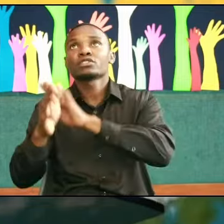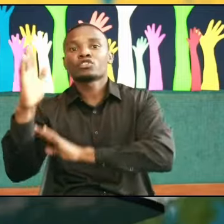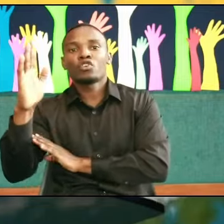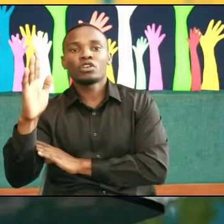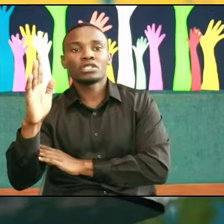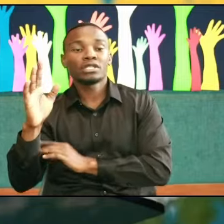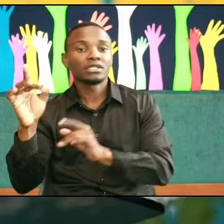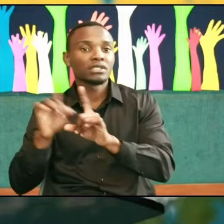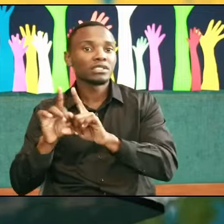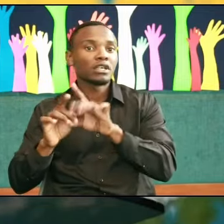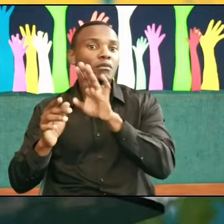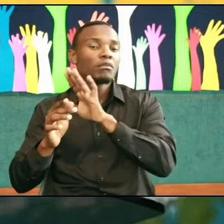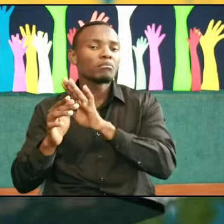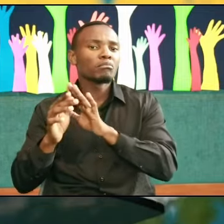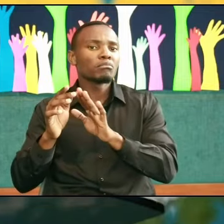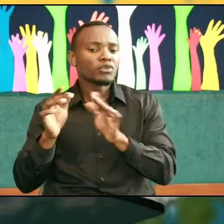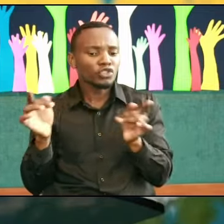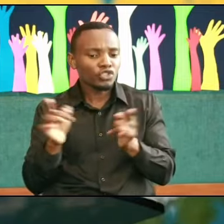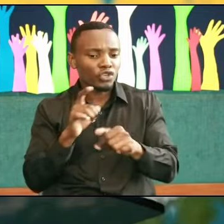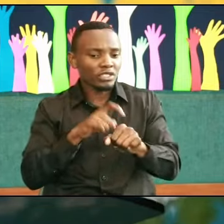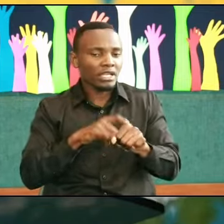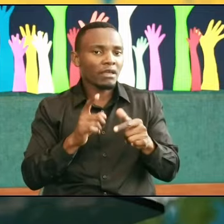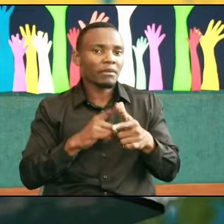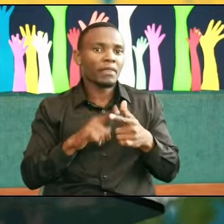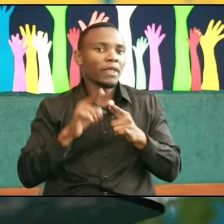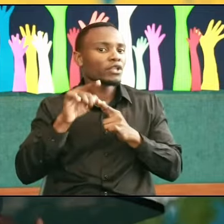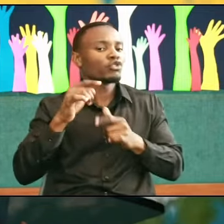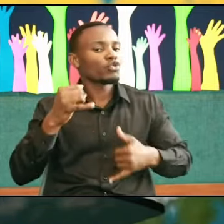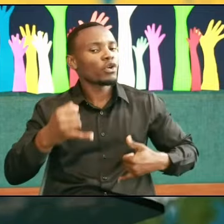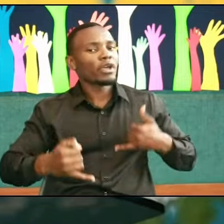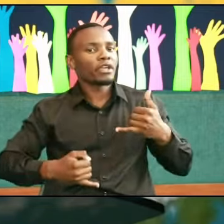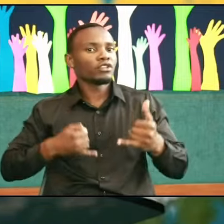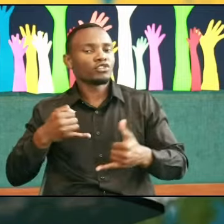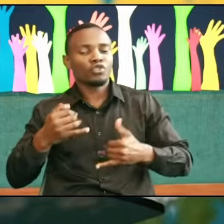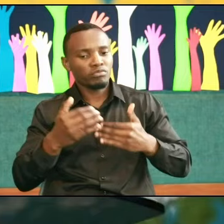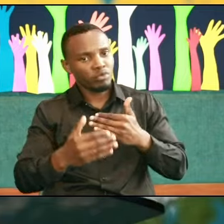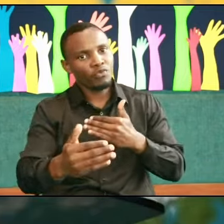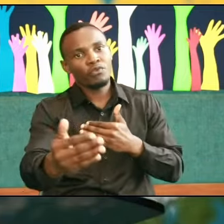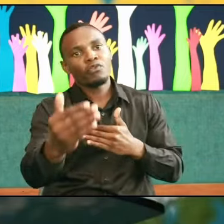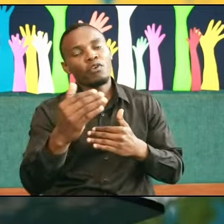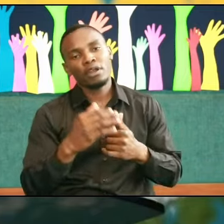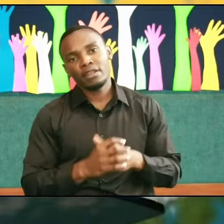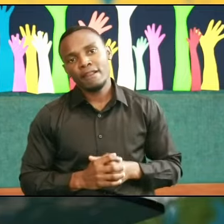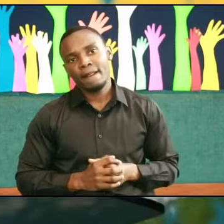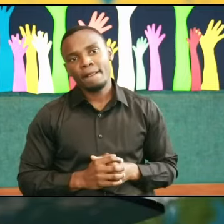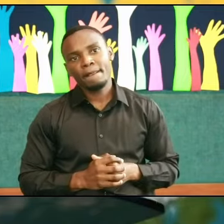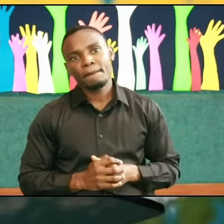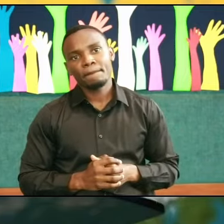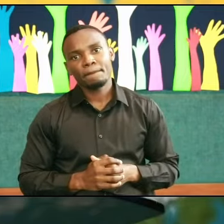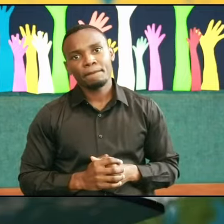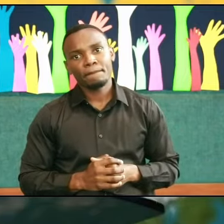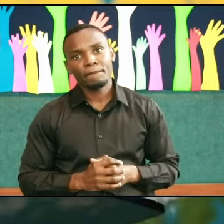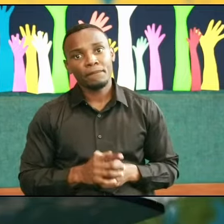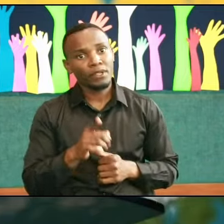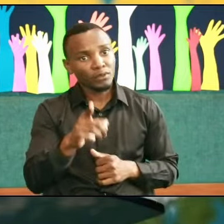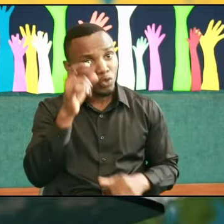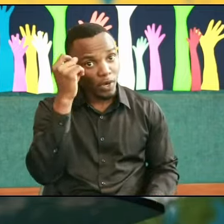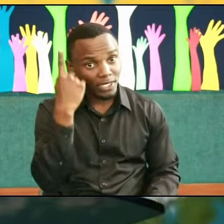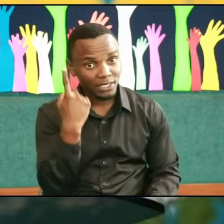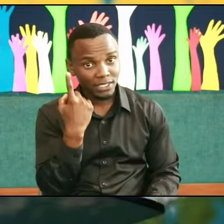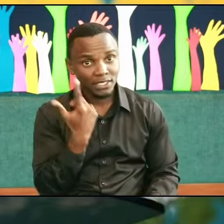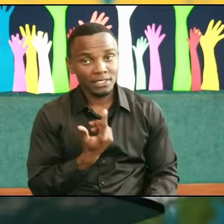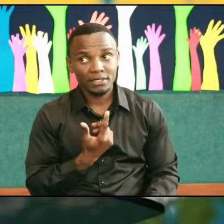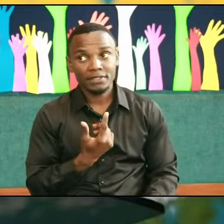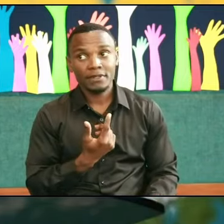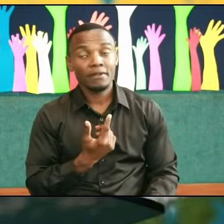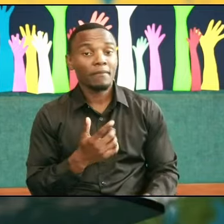be a momentary anger, and then you enjoy in the presence of God. I don't know if this makes sense. But